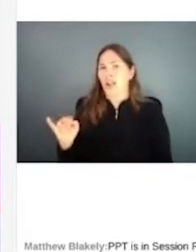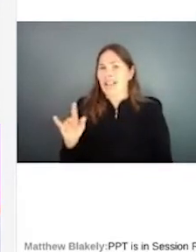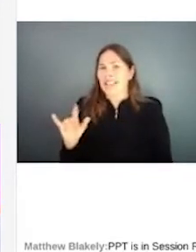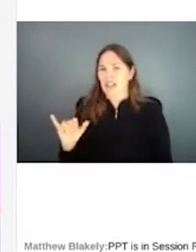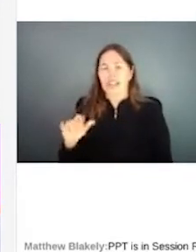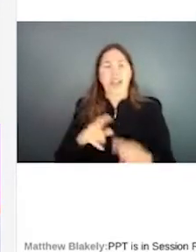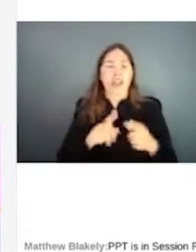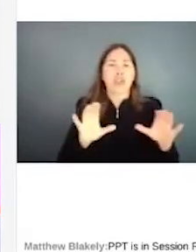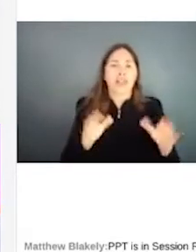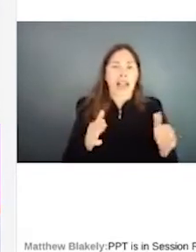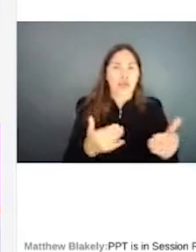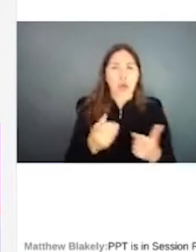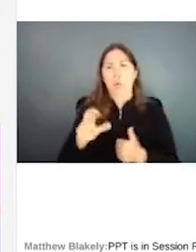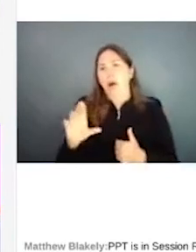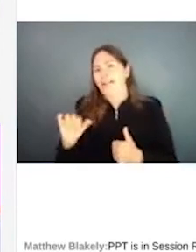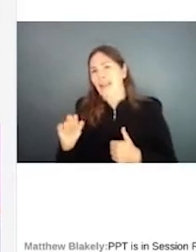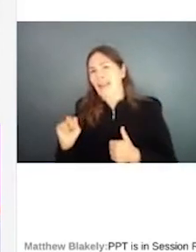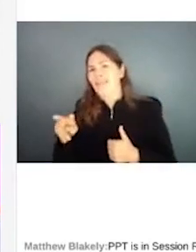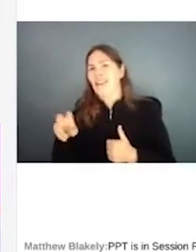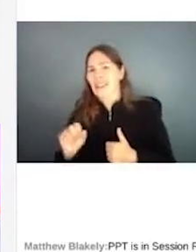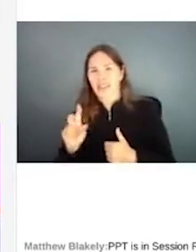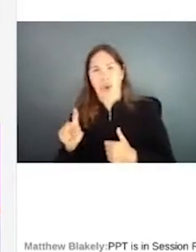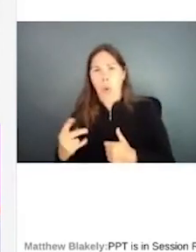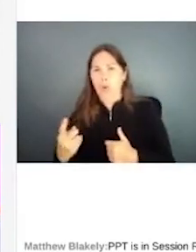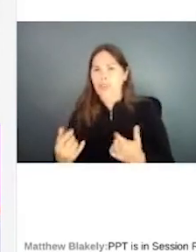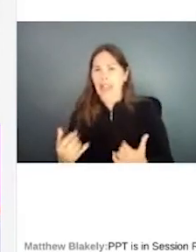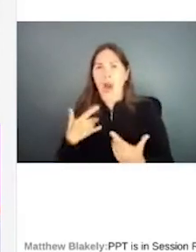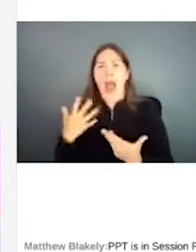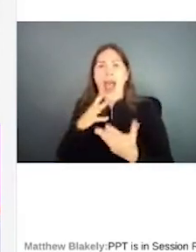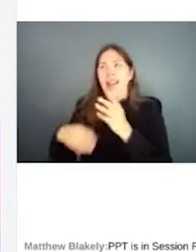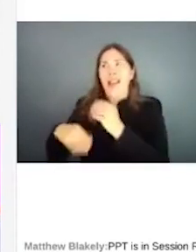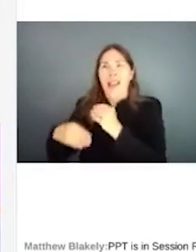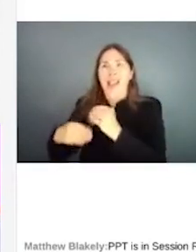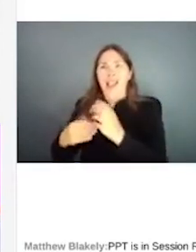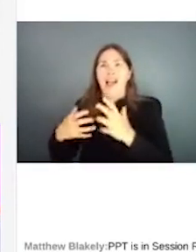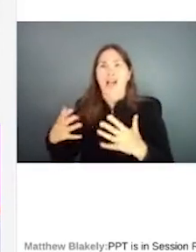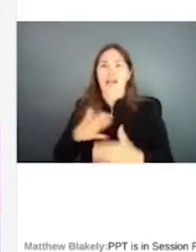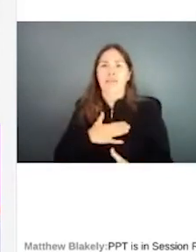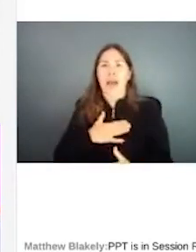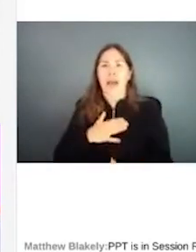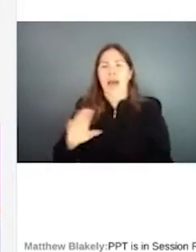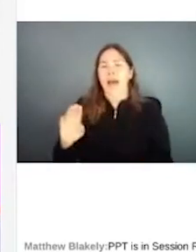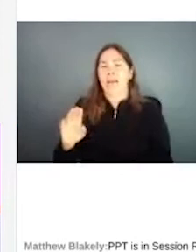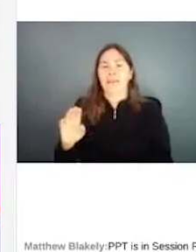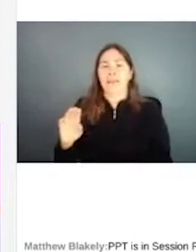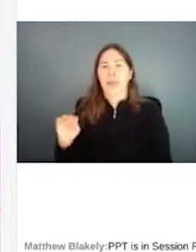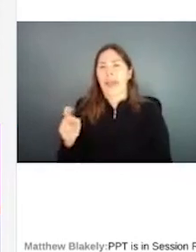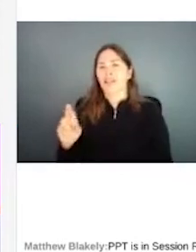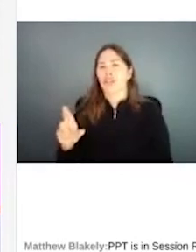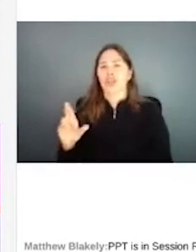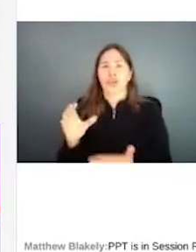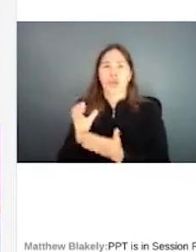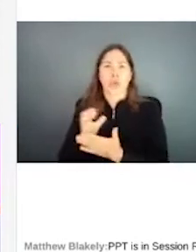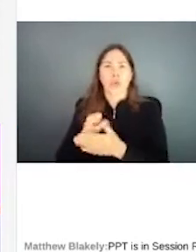Canvas. But this was a location where I was dumping a lot of sort of my master course